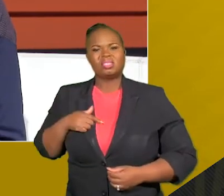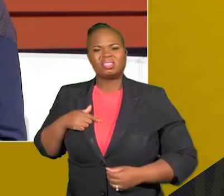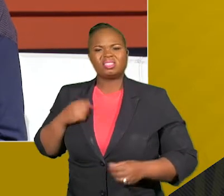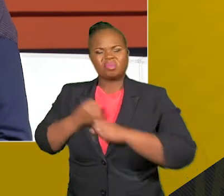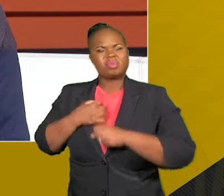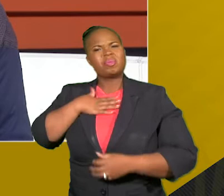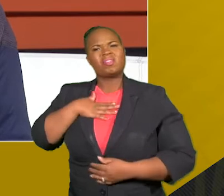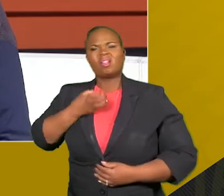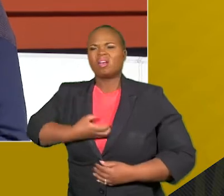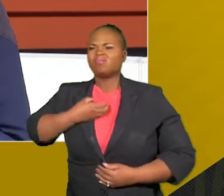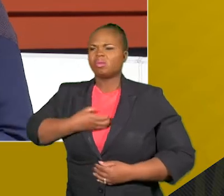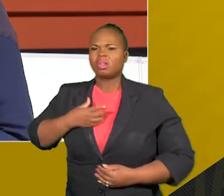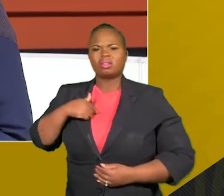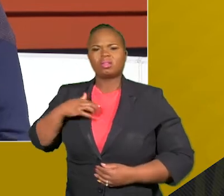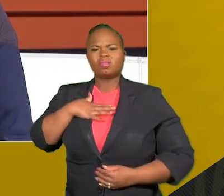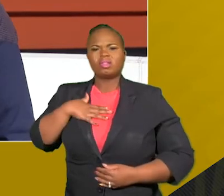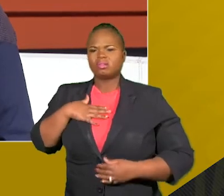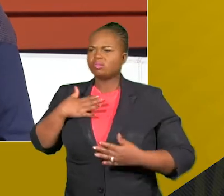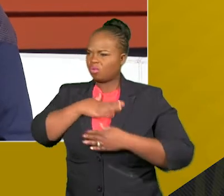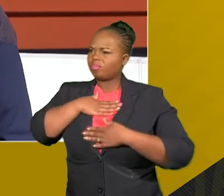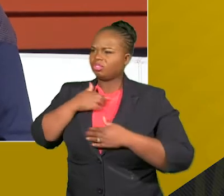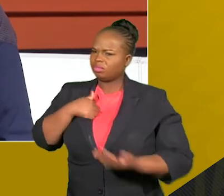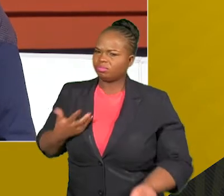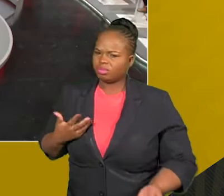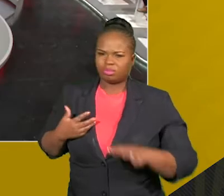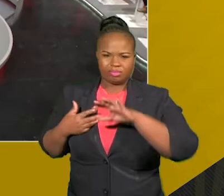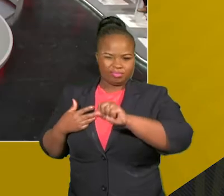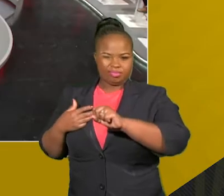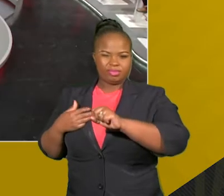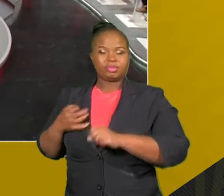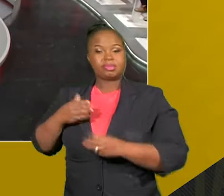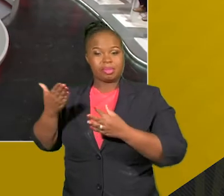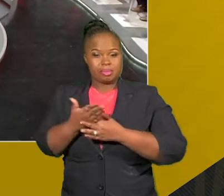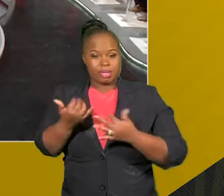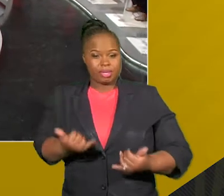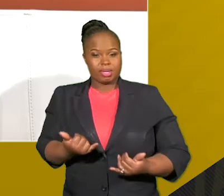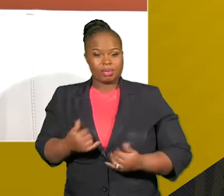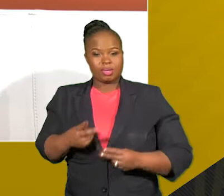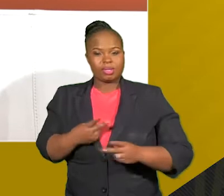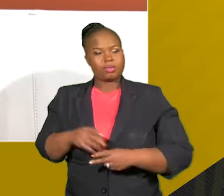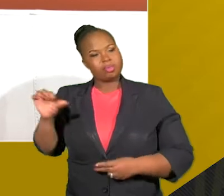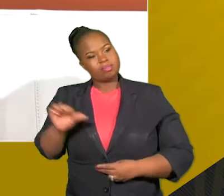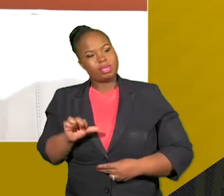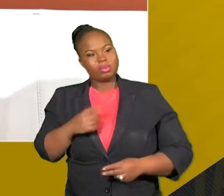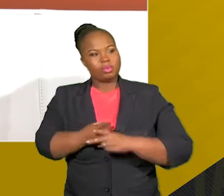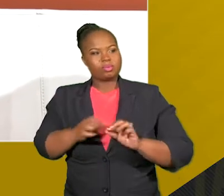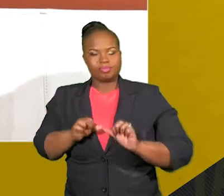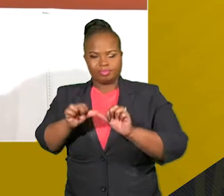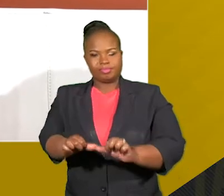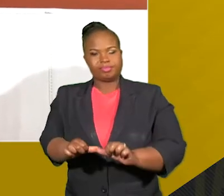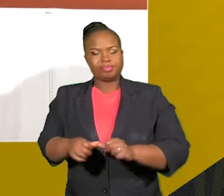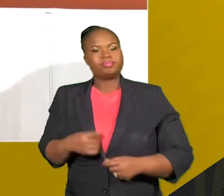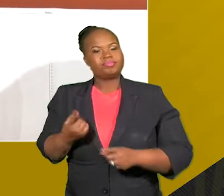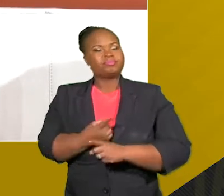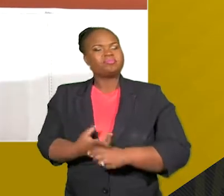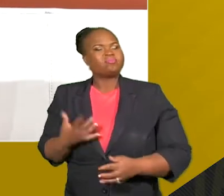it made me feel comfortable. It made me feel appreciated. It's what we're going to do. We're going to go for a quick air break. When we come back, we're going to carry on the conversation. We're